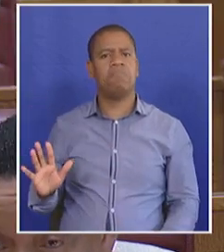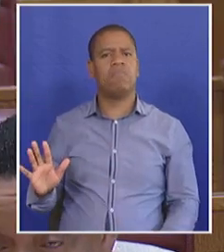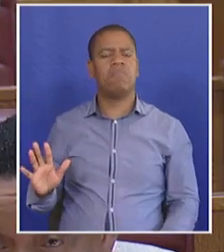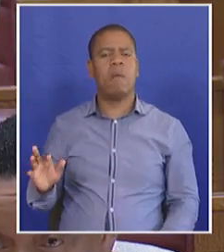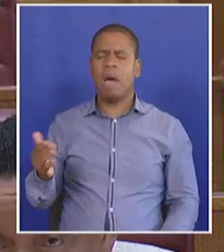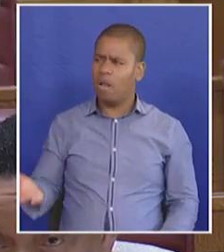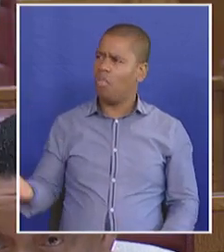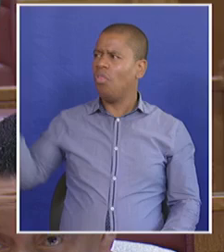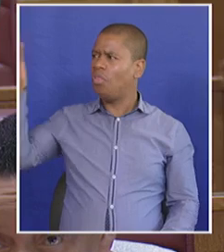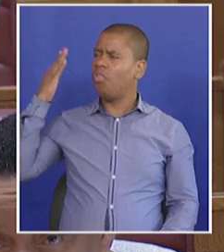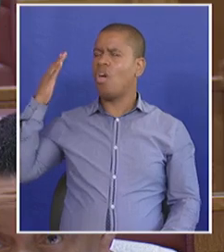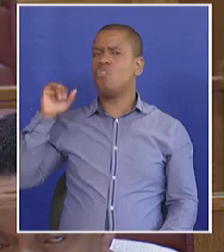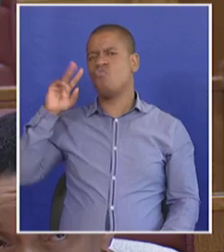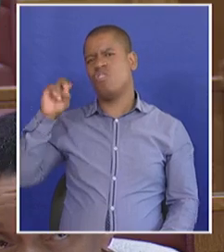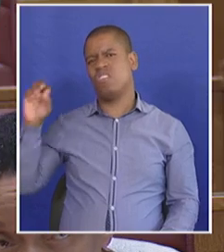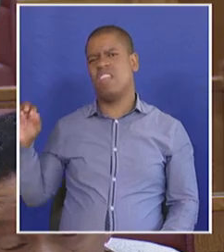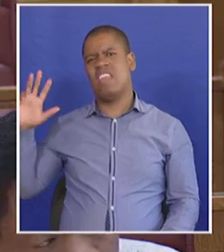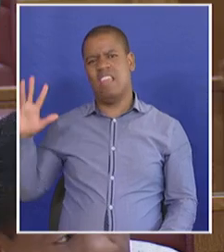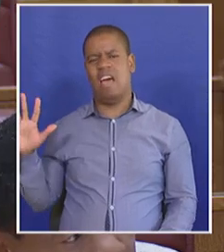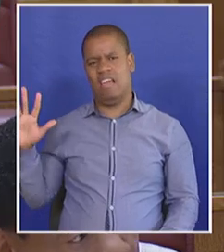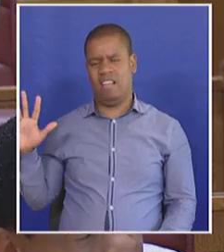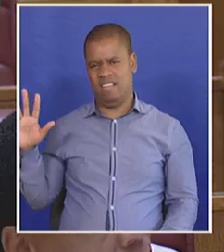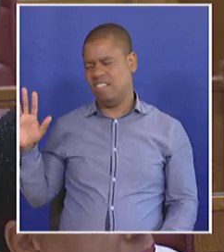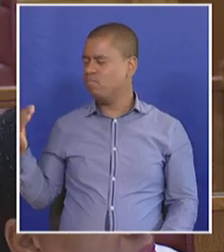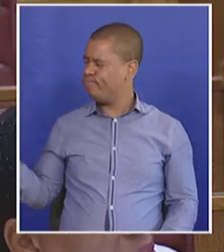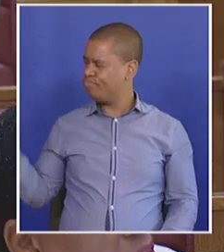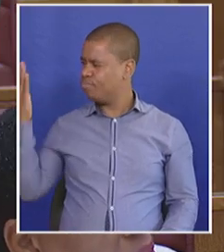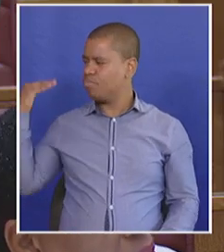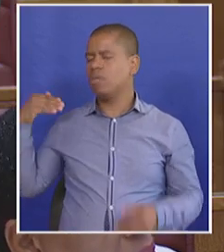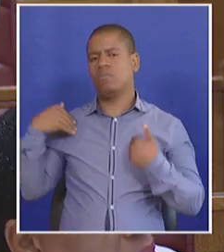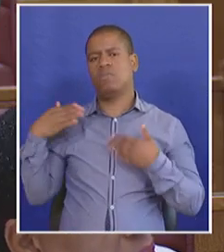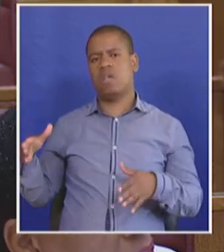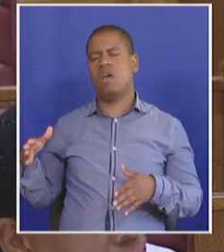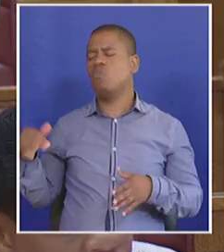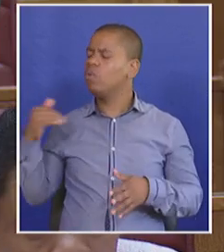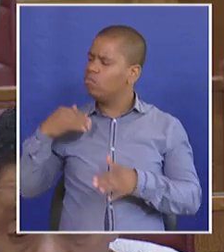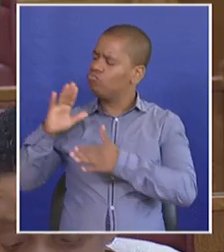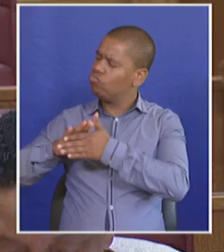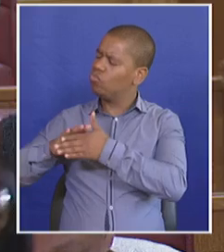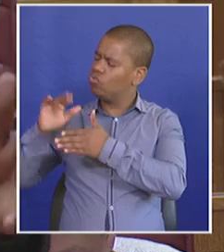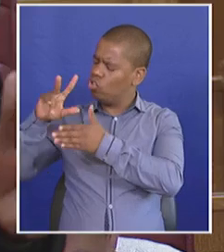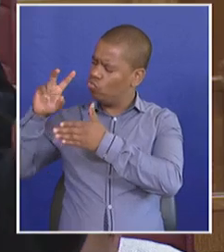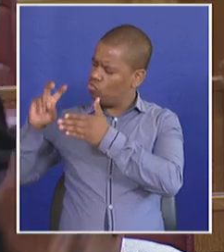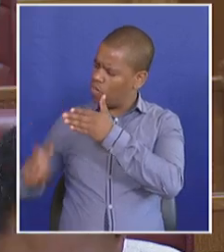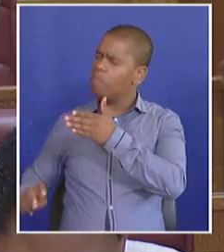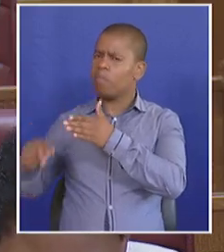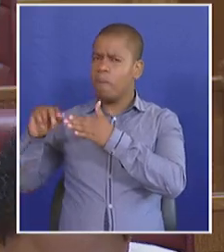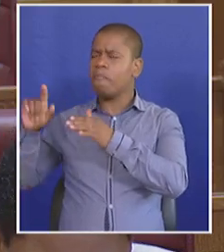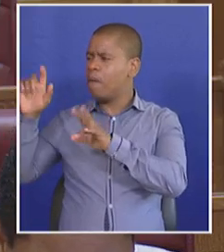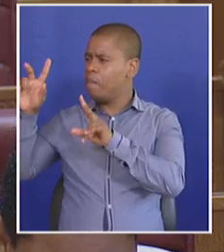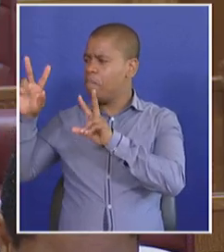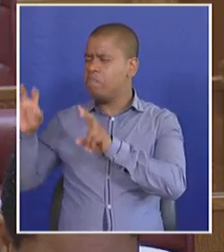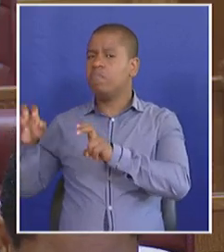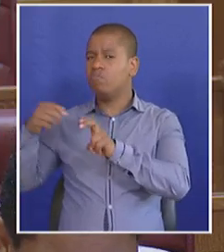Okay, and for what reason? So we had to interrogate all those particular issues. Who spoke about the question of